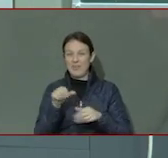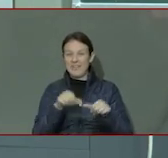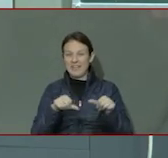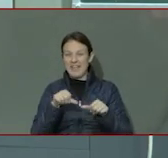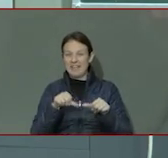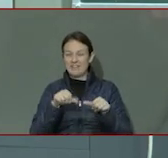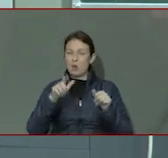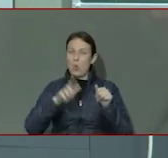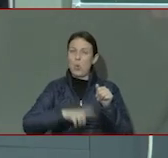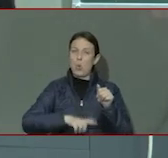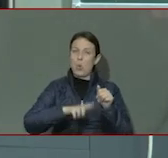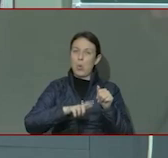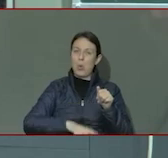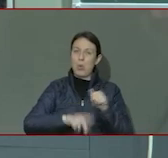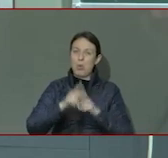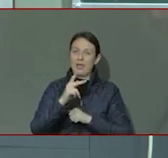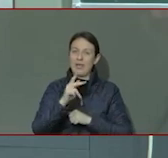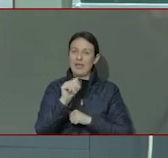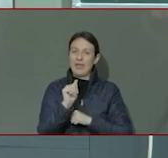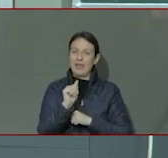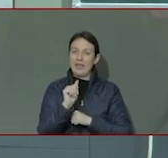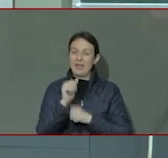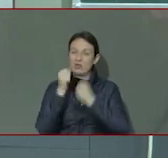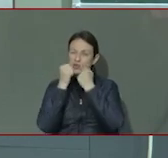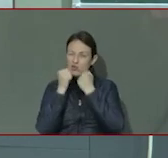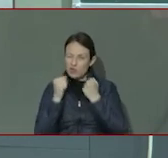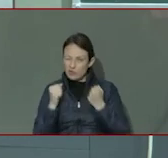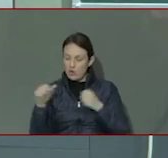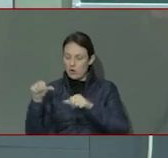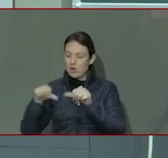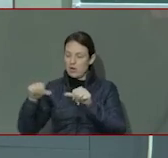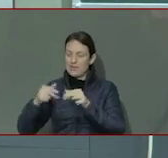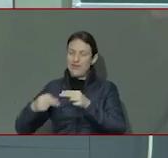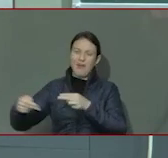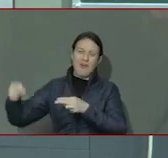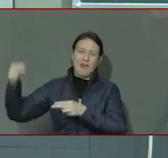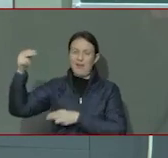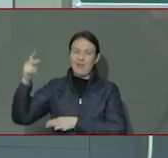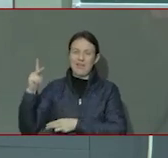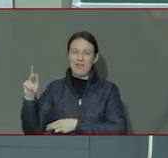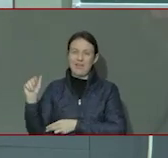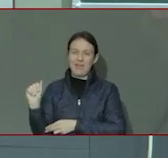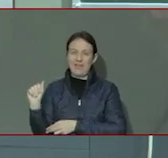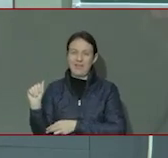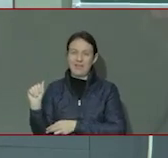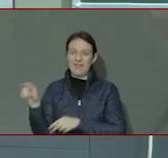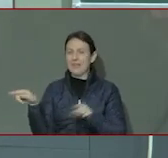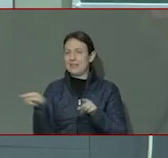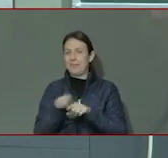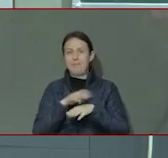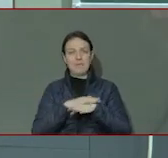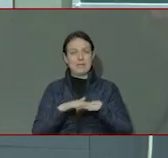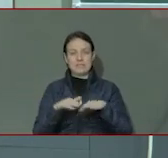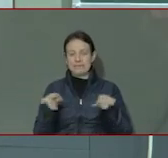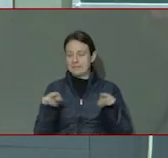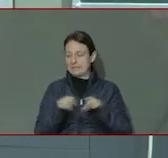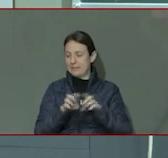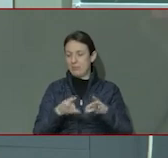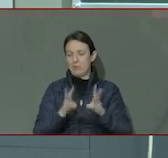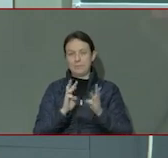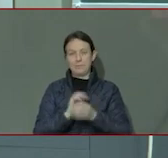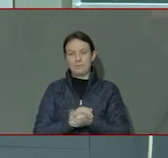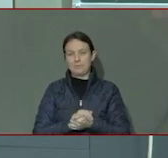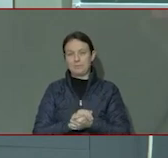low Ka. If it is a strong acid, high Ka. And it's the same for the bases as well. Okay,